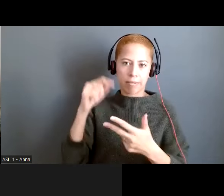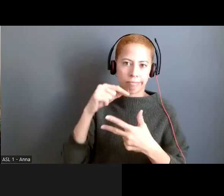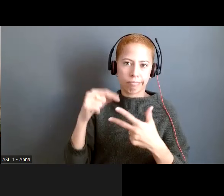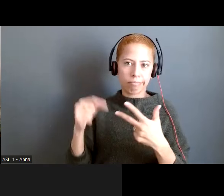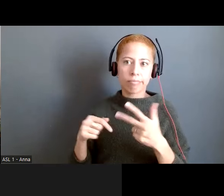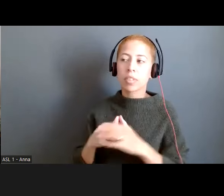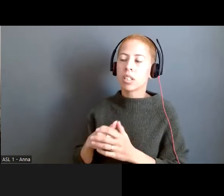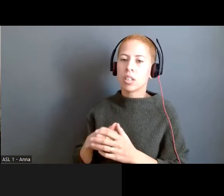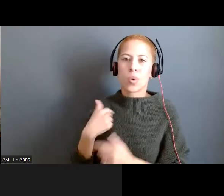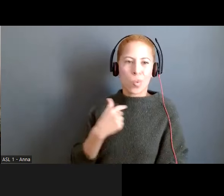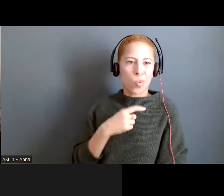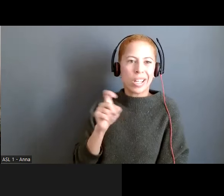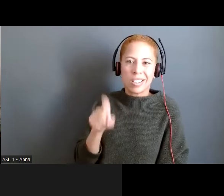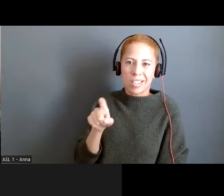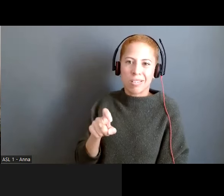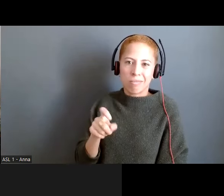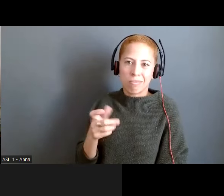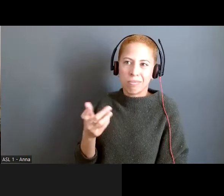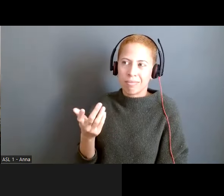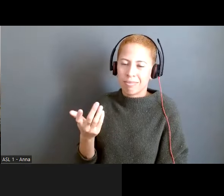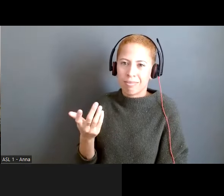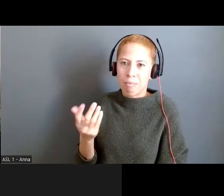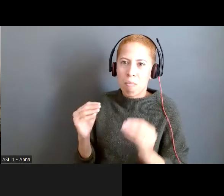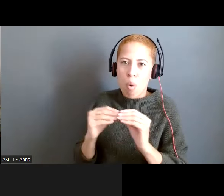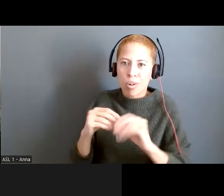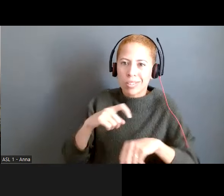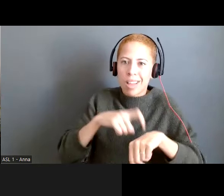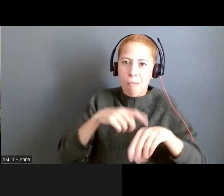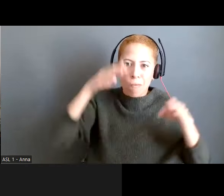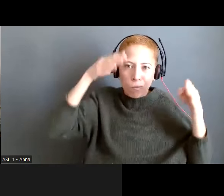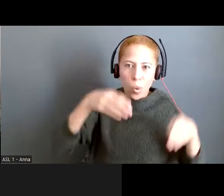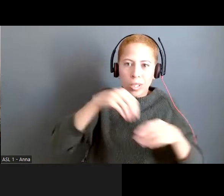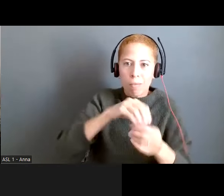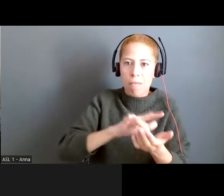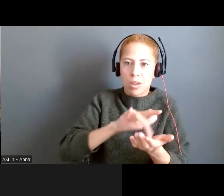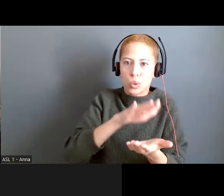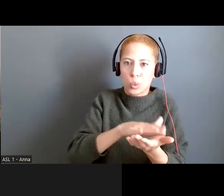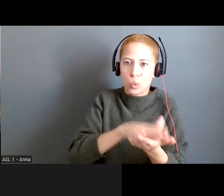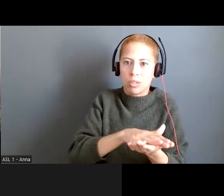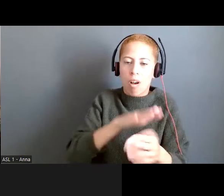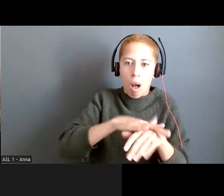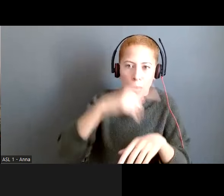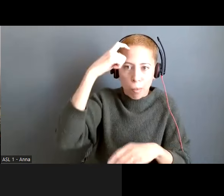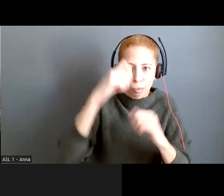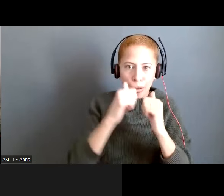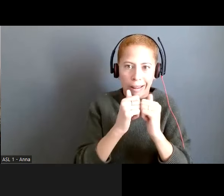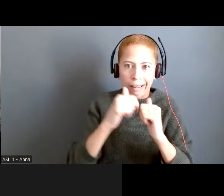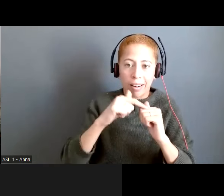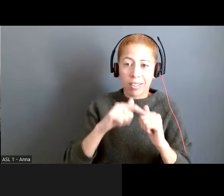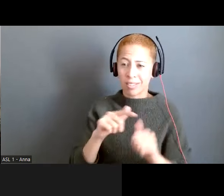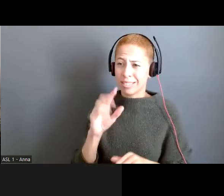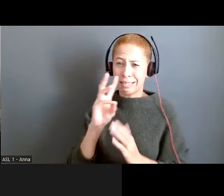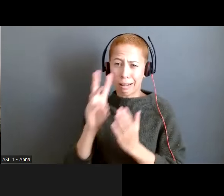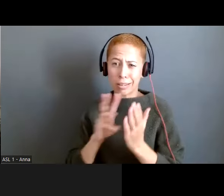clear we need more than 6 hours on the entire brain in med school. And similarly, we need more than 24 minutes on